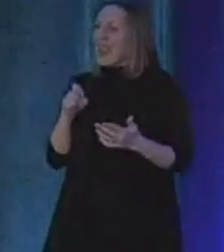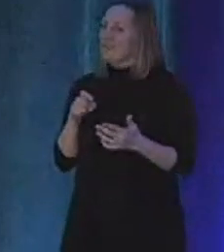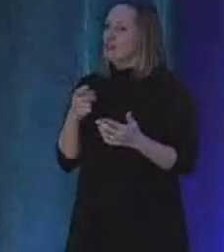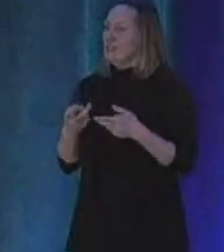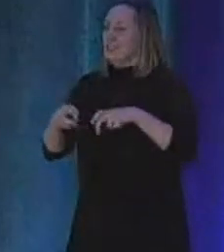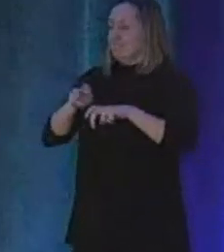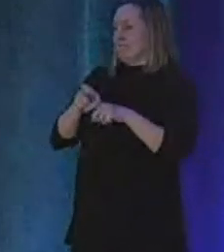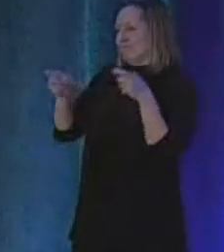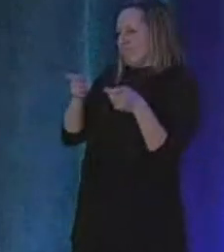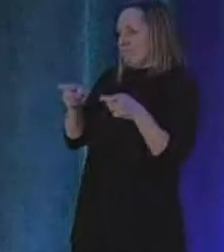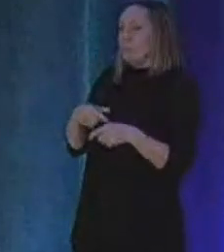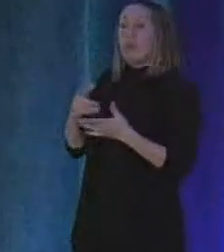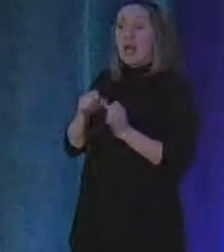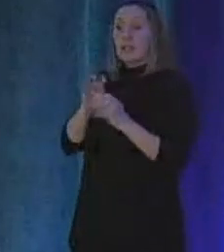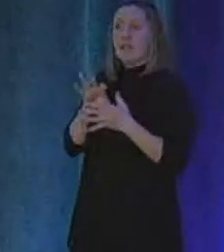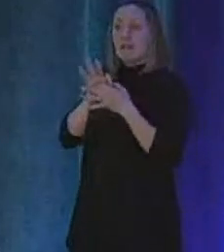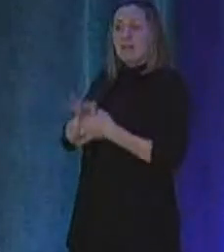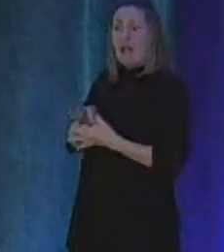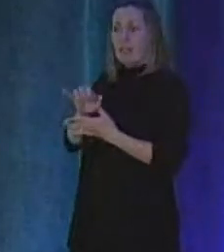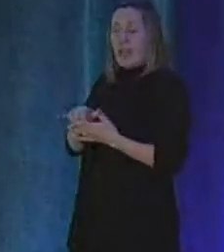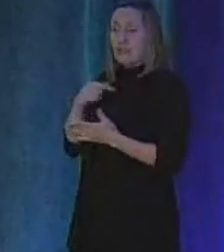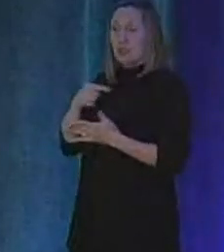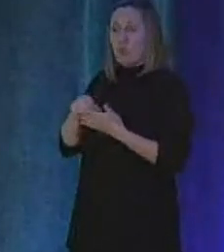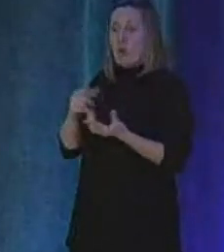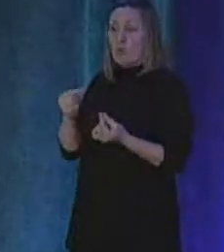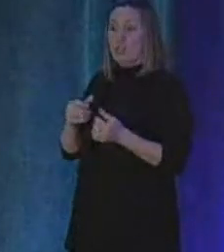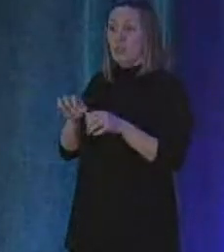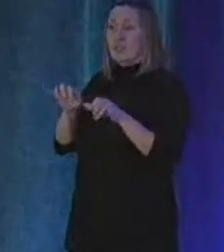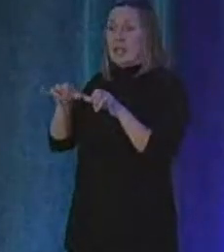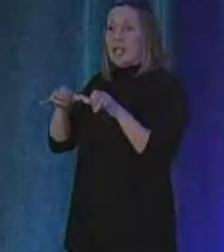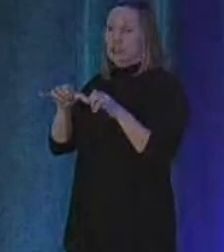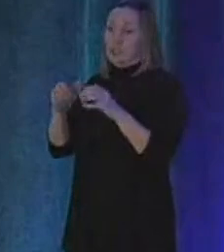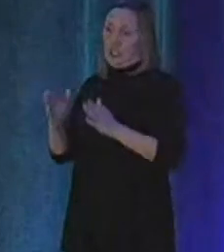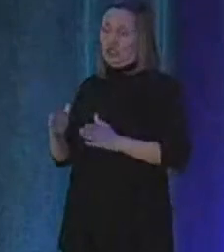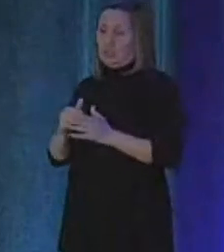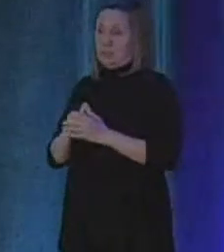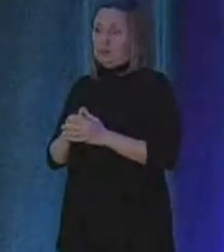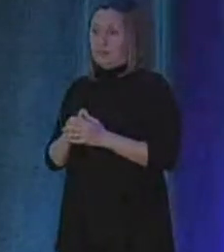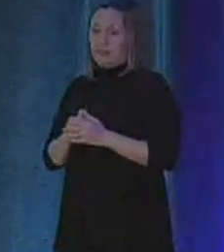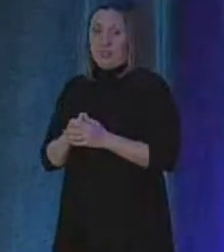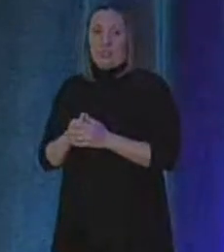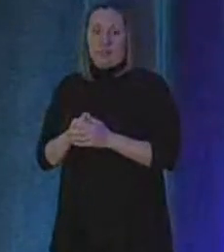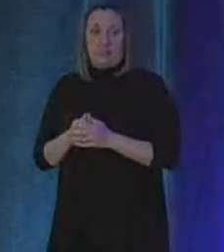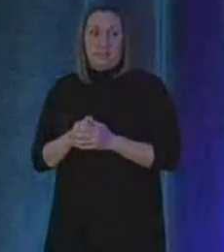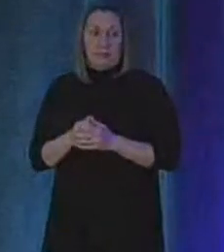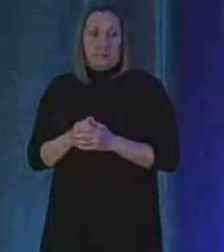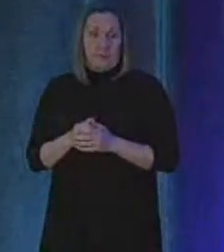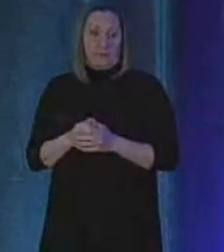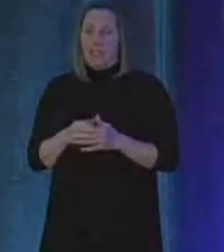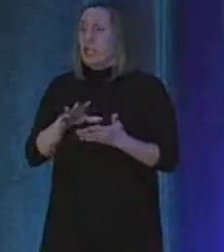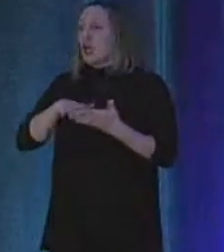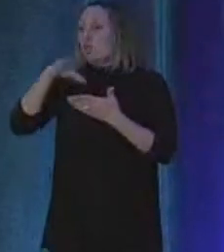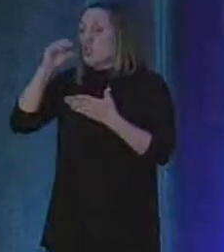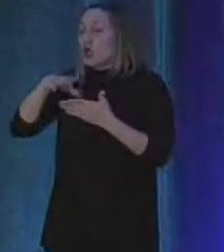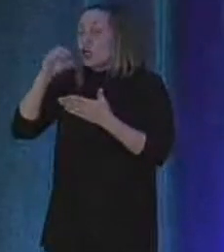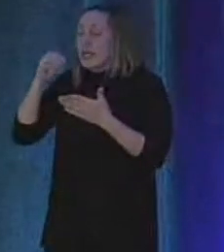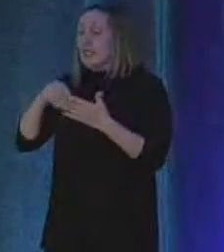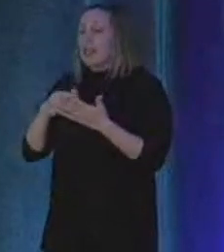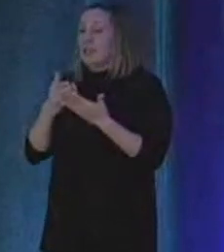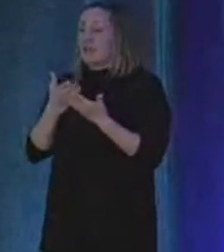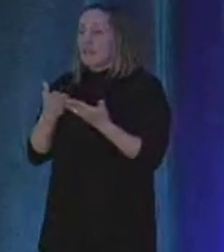seat. But I can connect that to what we do as engineers as far as, learning new tricks all day and solving puzzles all